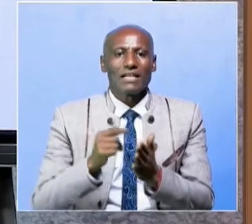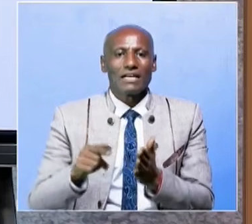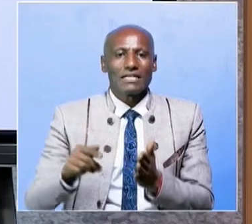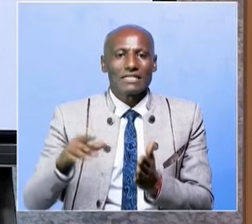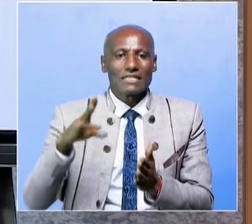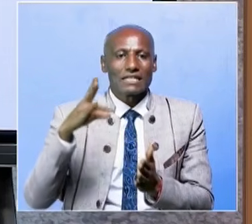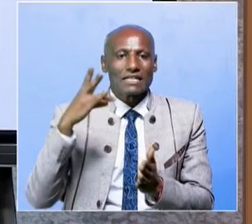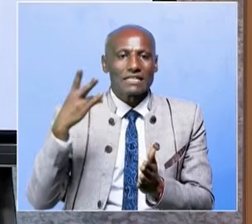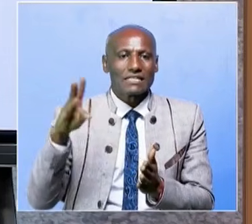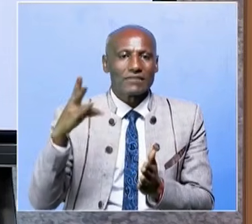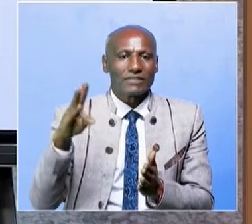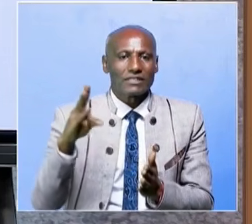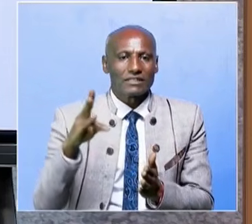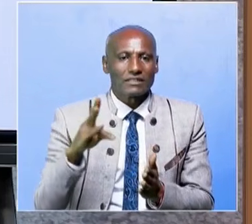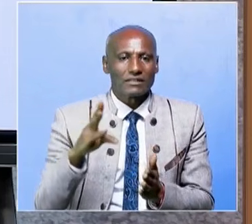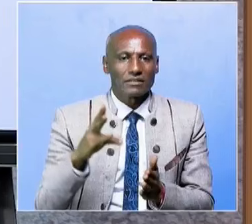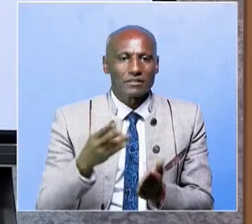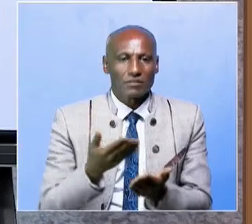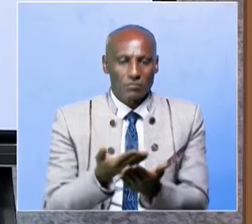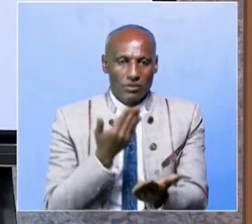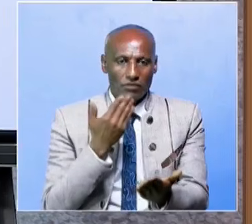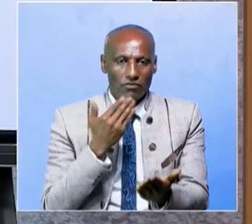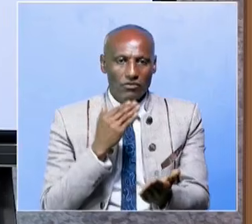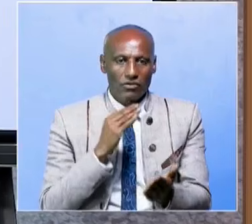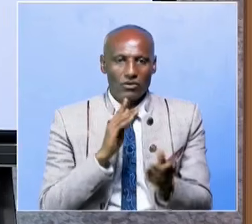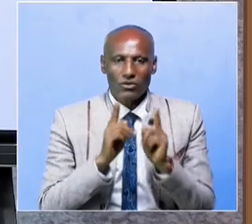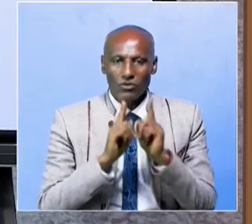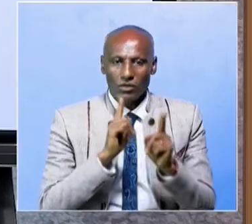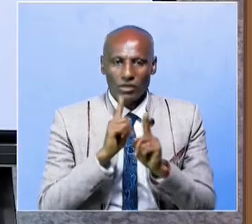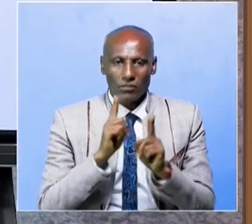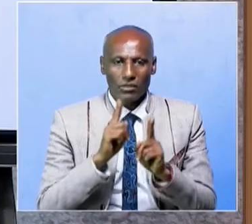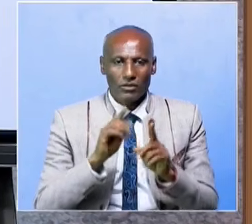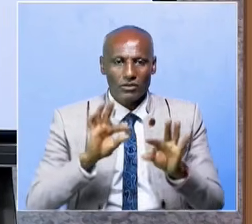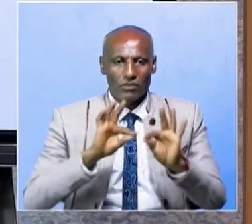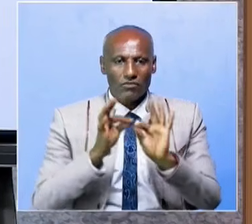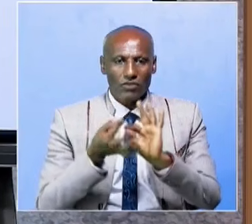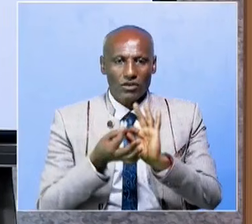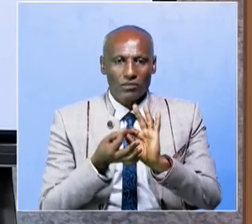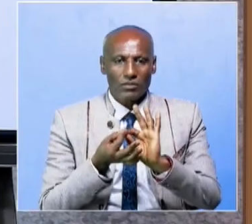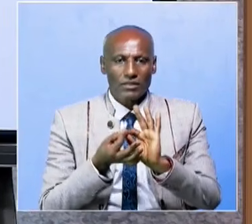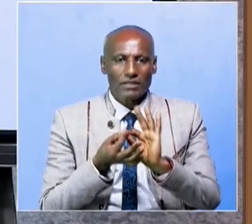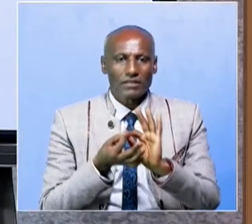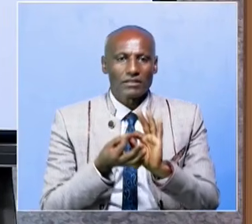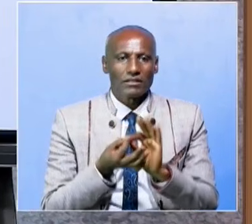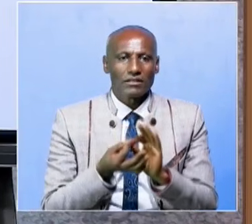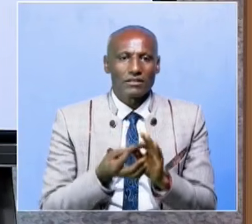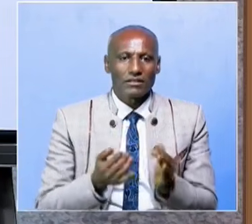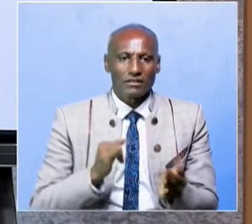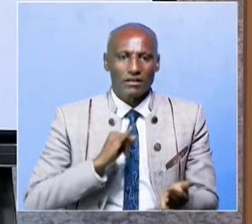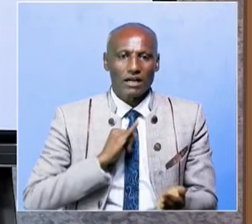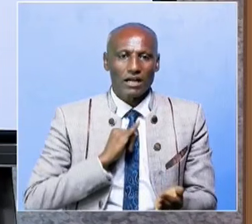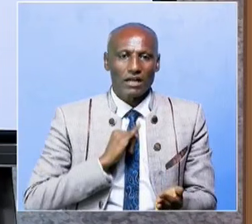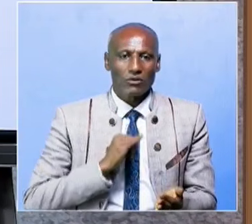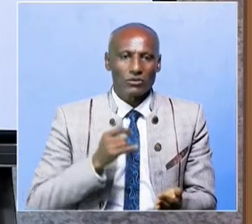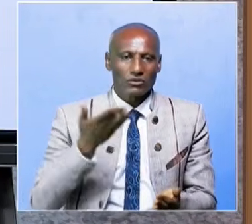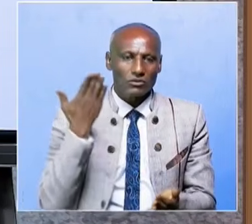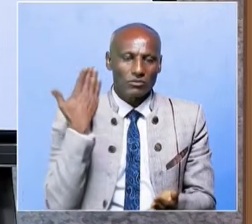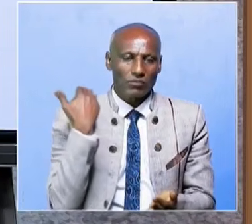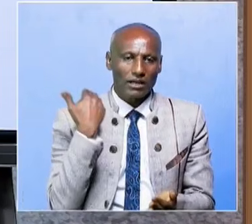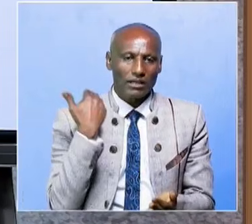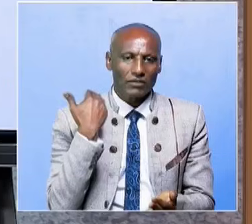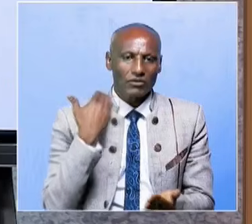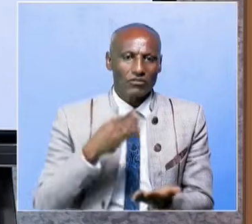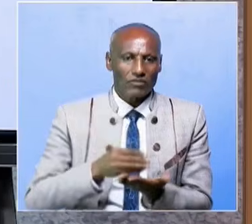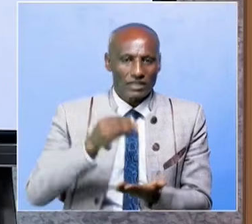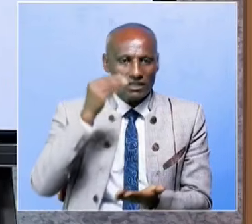before we talk about vocabularies, the different vocabularies found in this chapter, I want us to go back to the